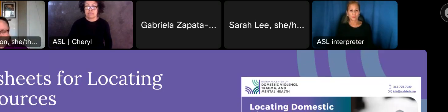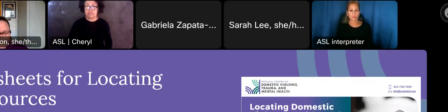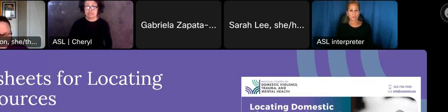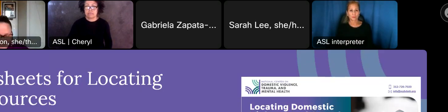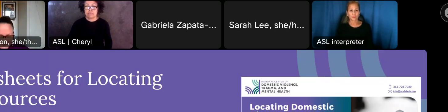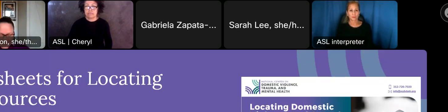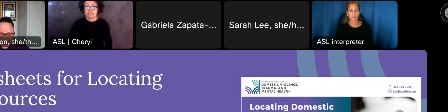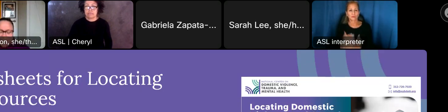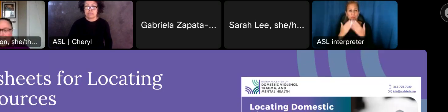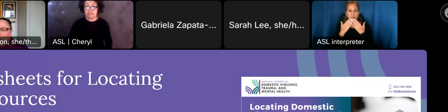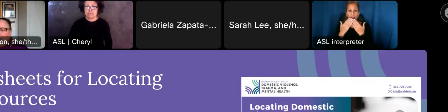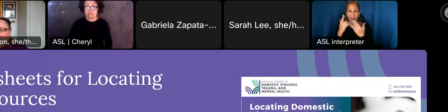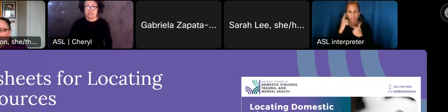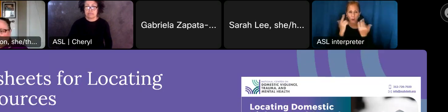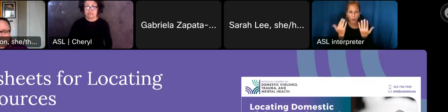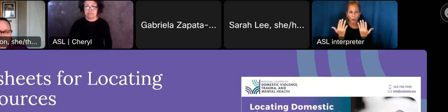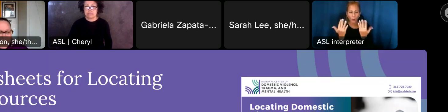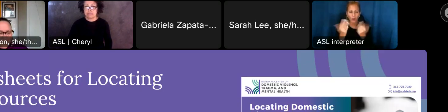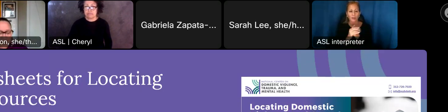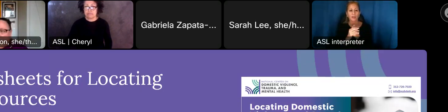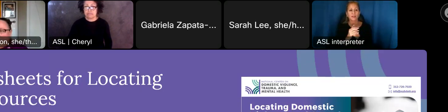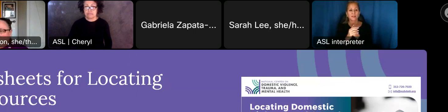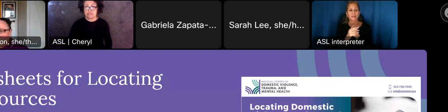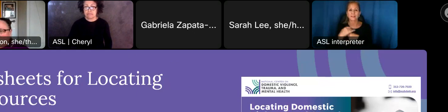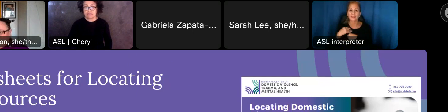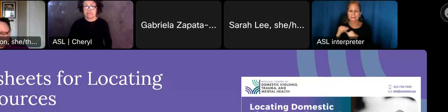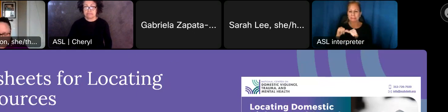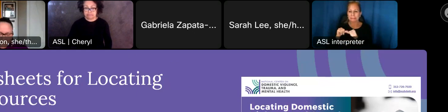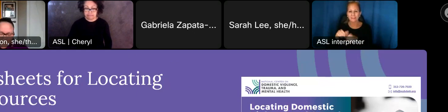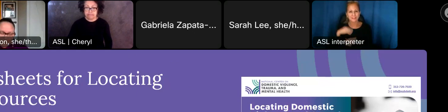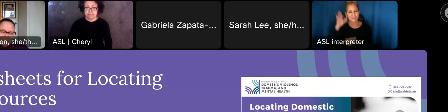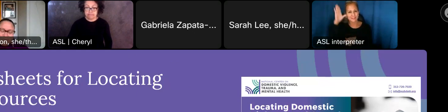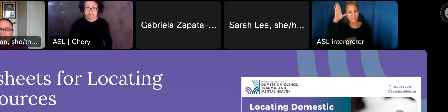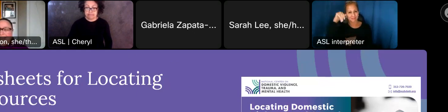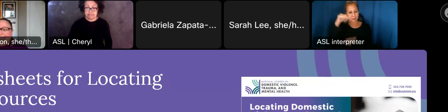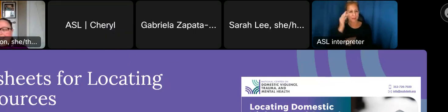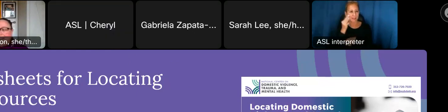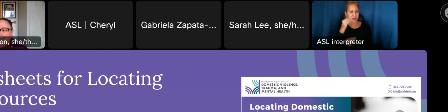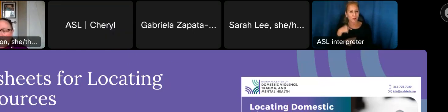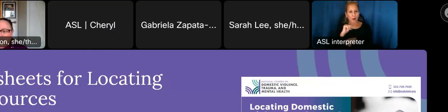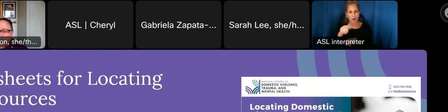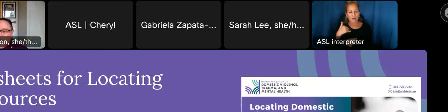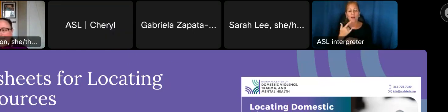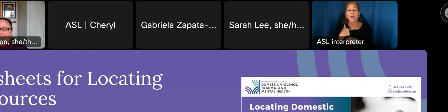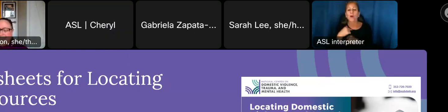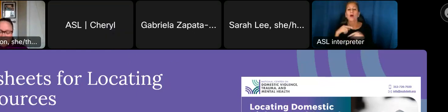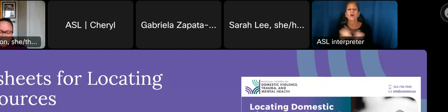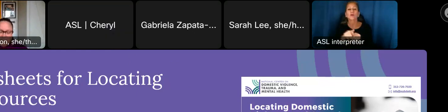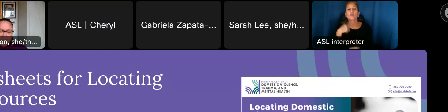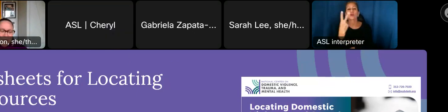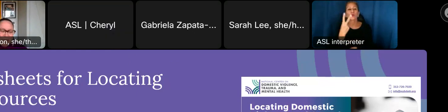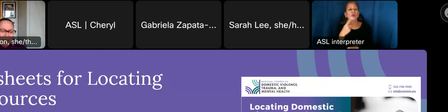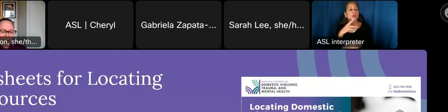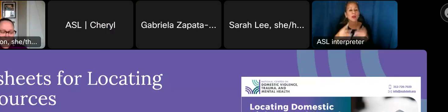Thank you for waiting. Persistent cats, we all have them sometimes. There's also two